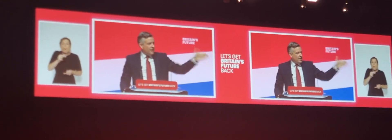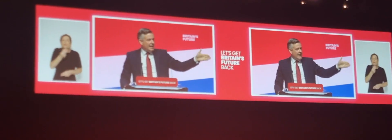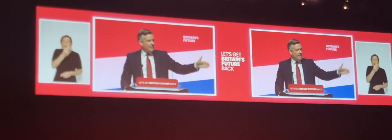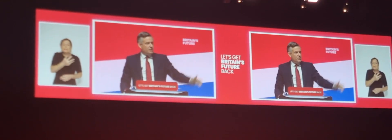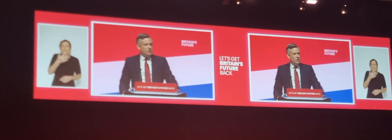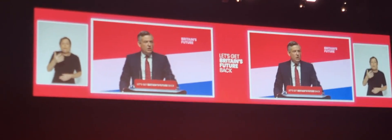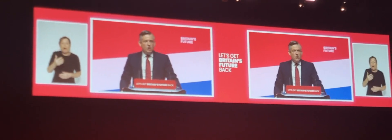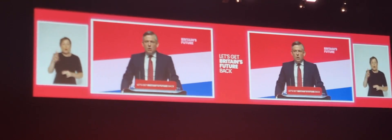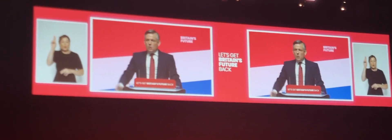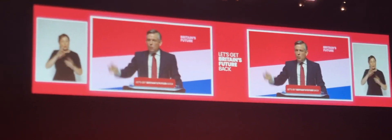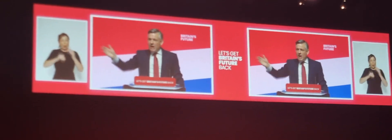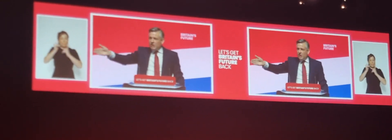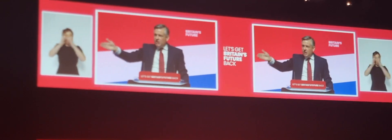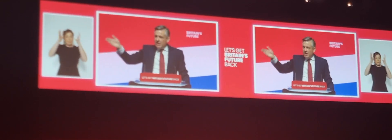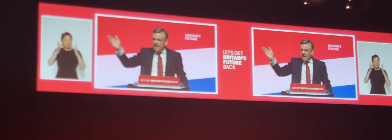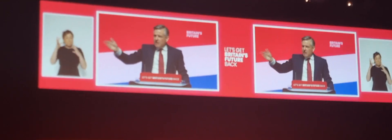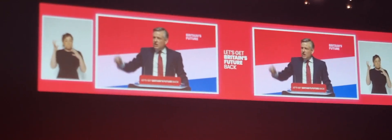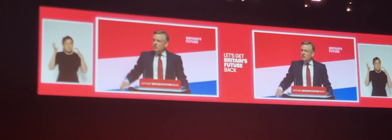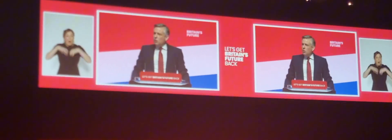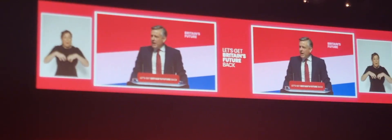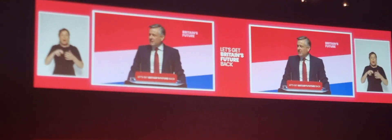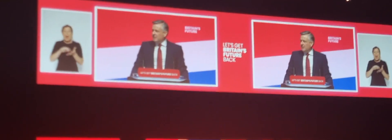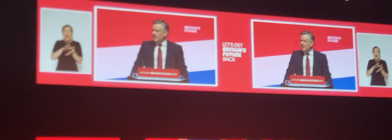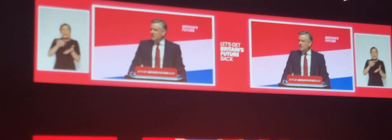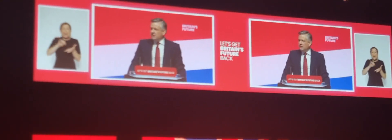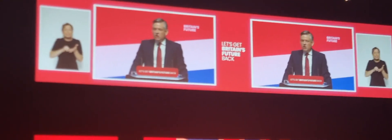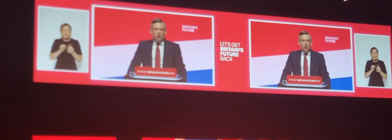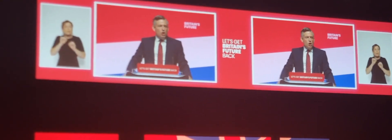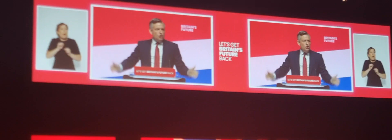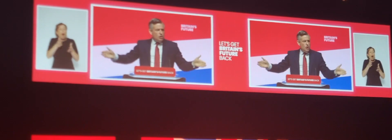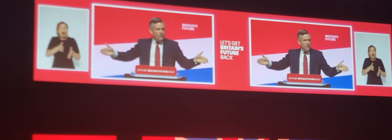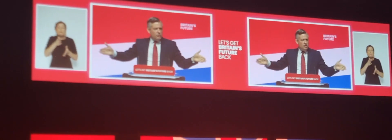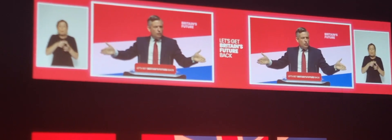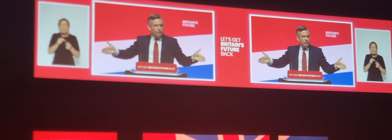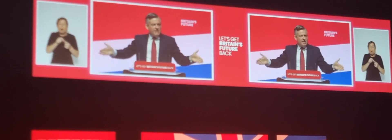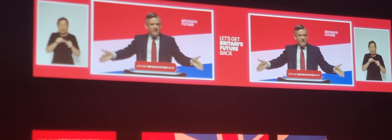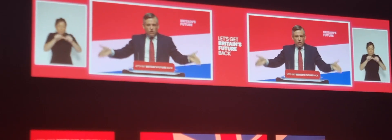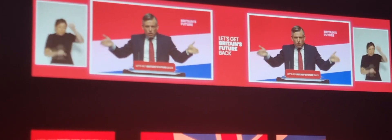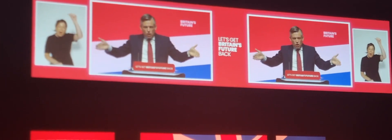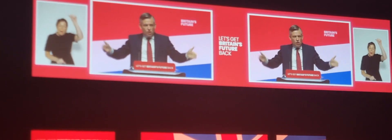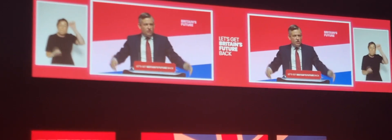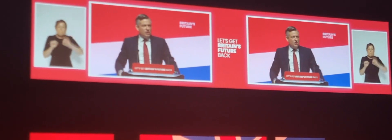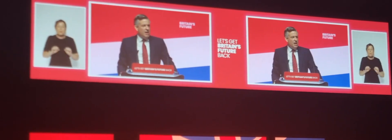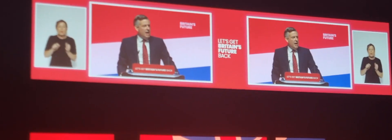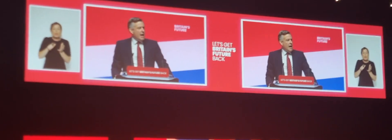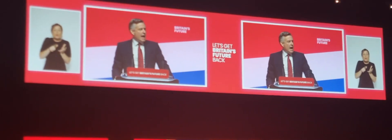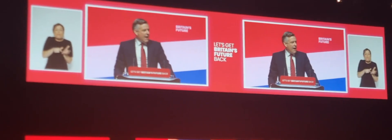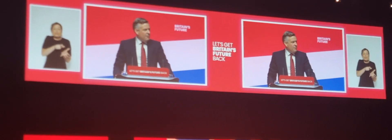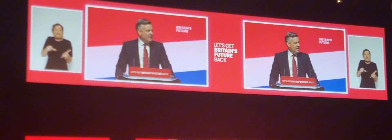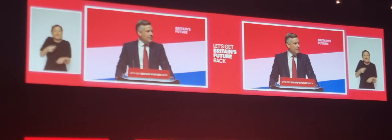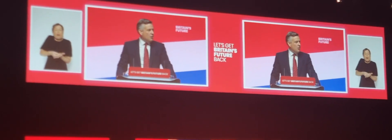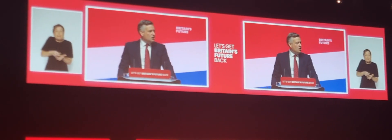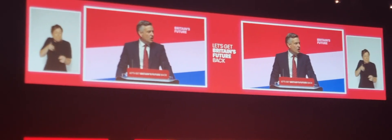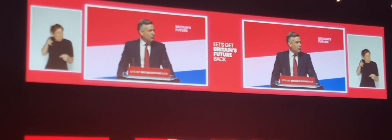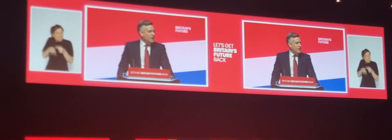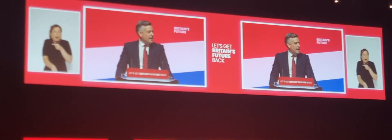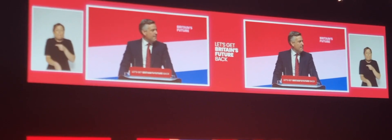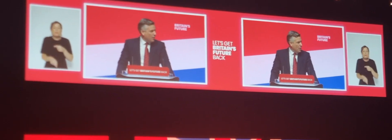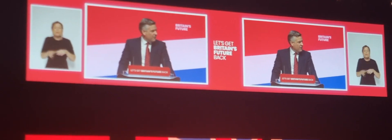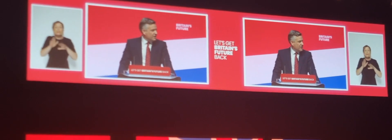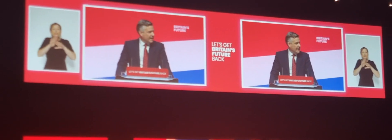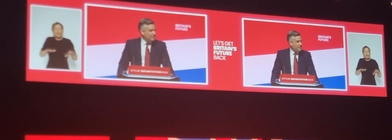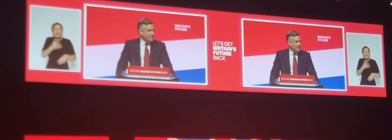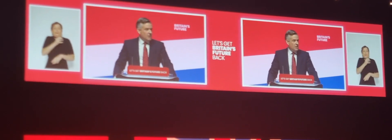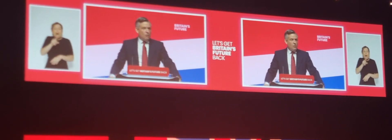risk of collapse. Record NHS waiting lists. Universal credit cut. 500,000 more children